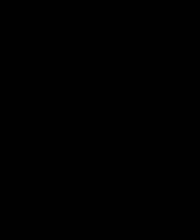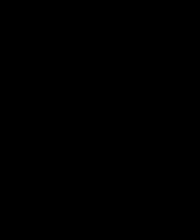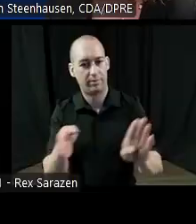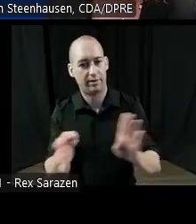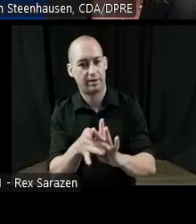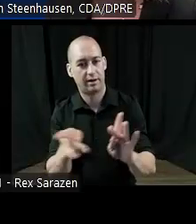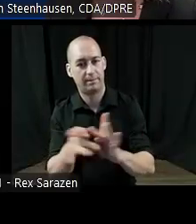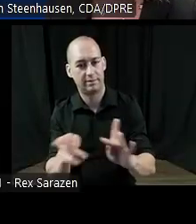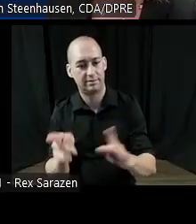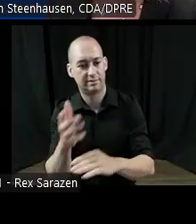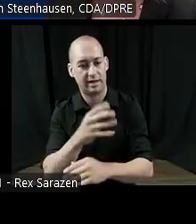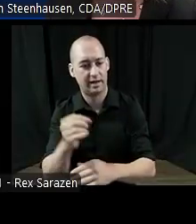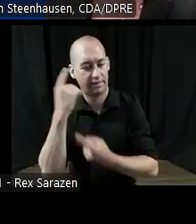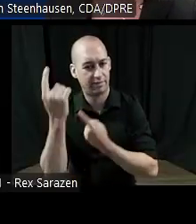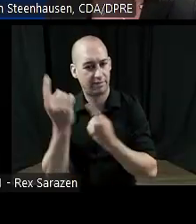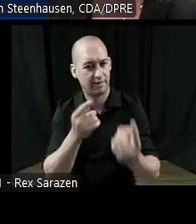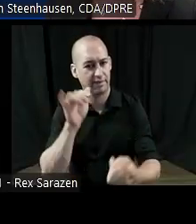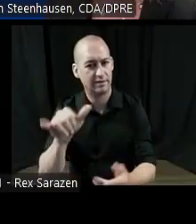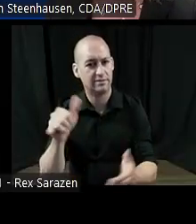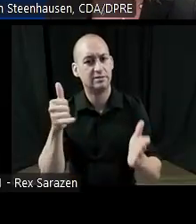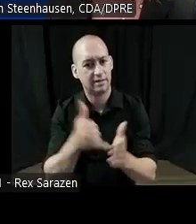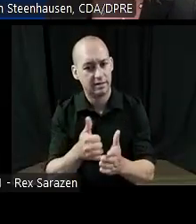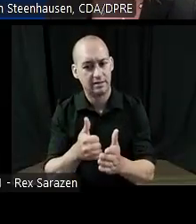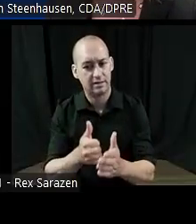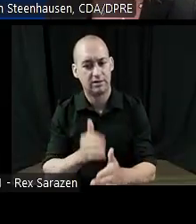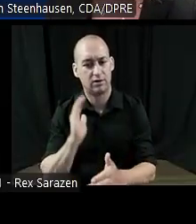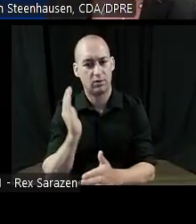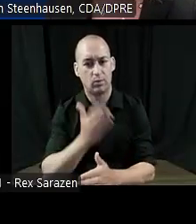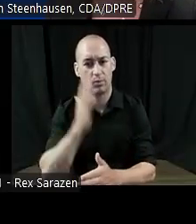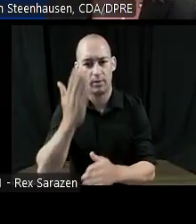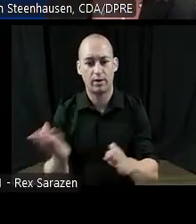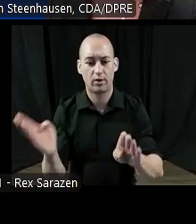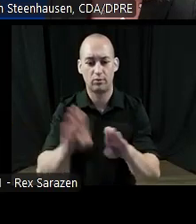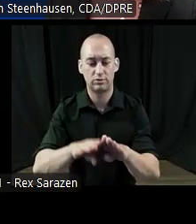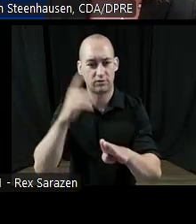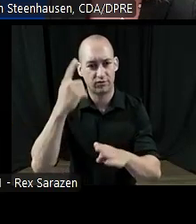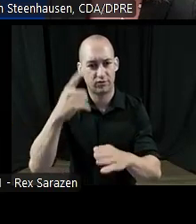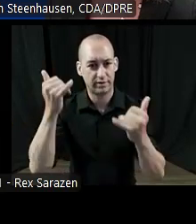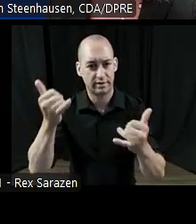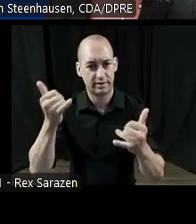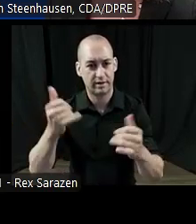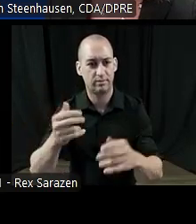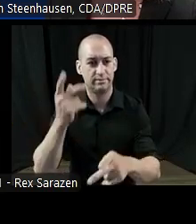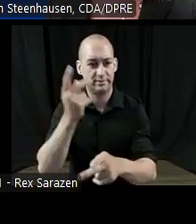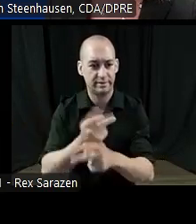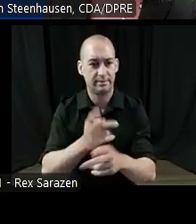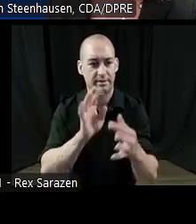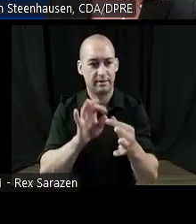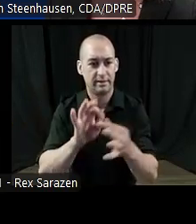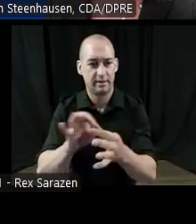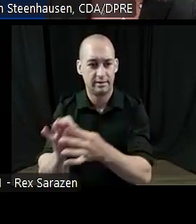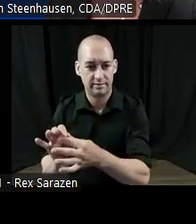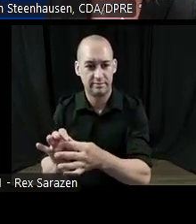And I believe that's it. We are going to close for the day. We will keep in touch and keep you apprised of